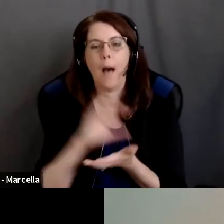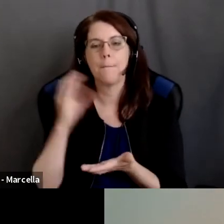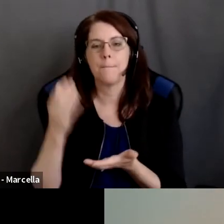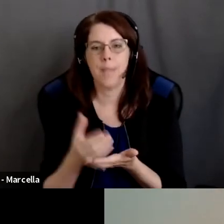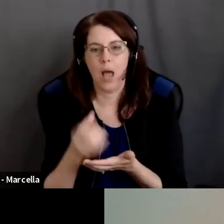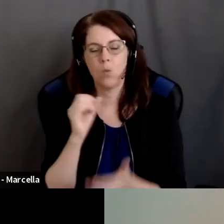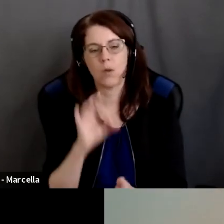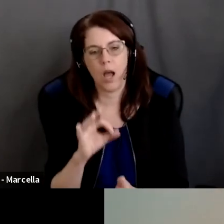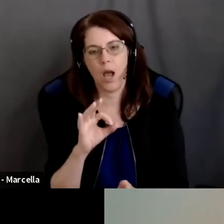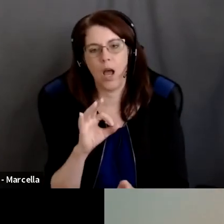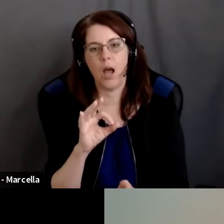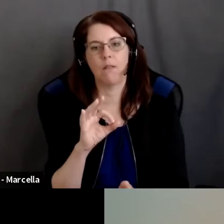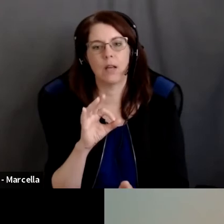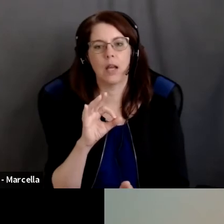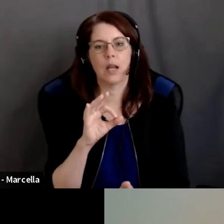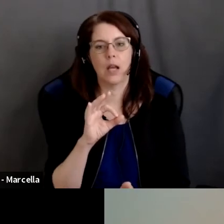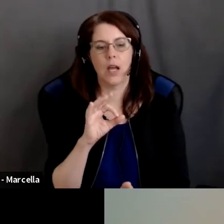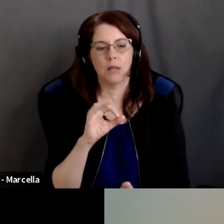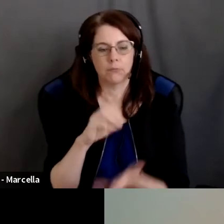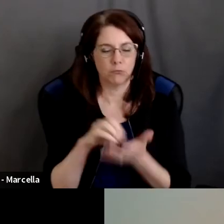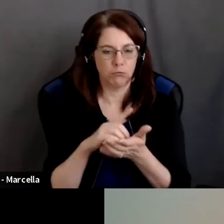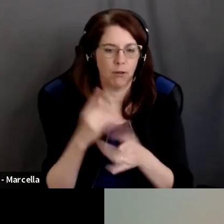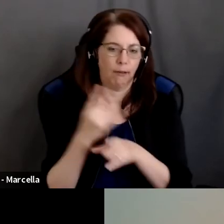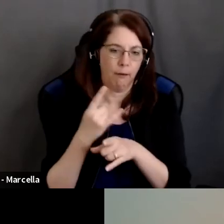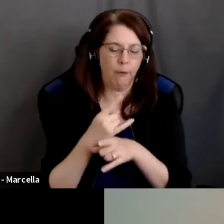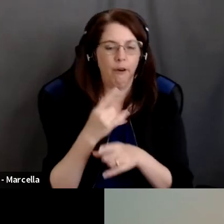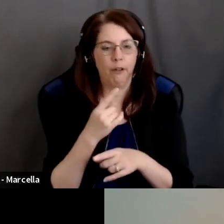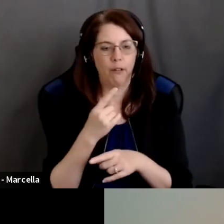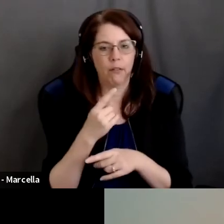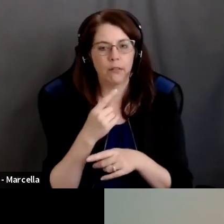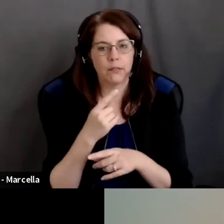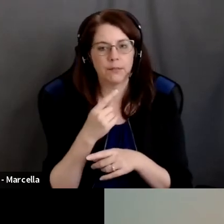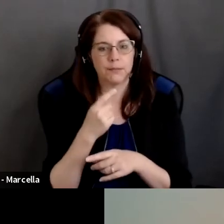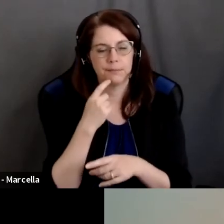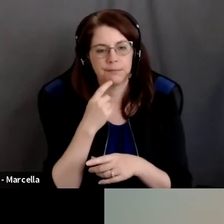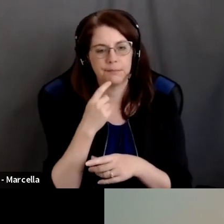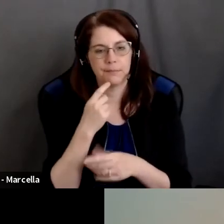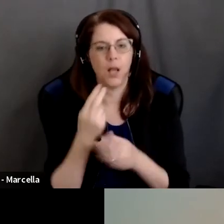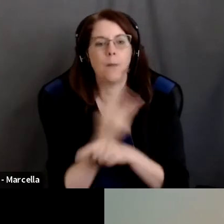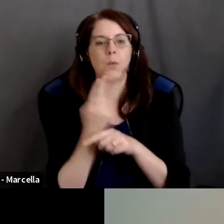substance abuse that has gone on since we started this COVID thing.